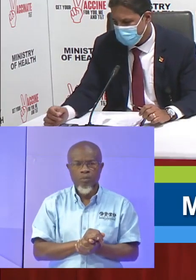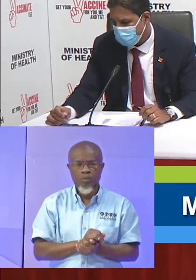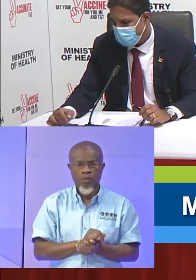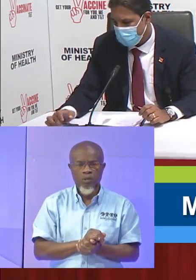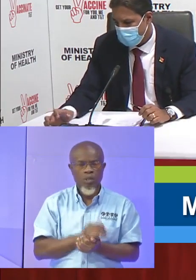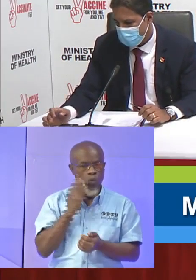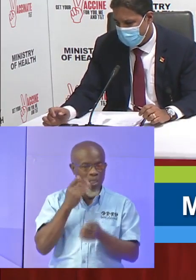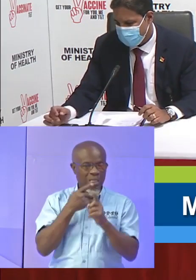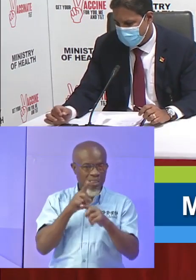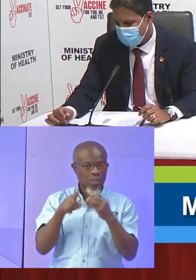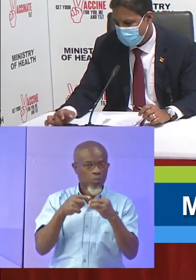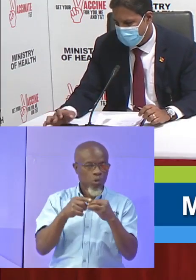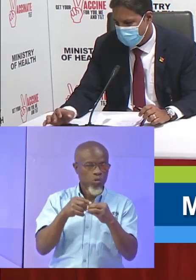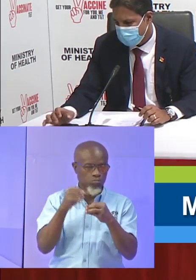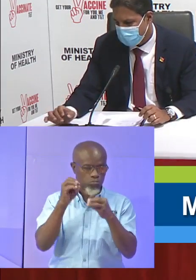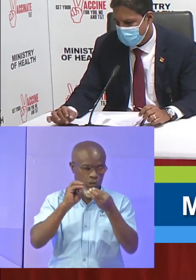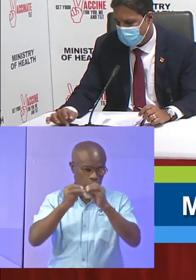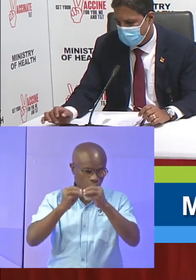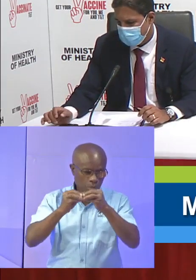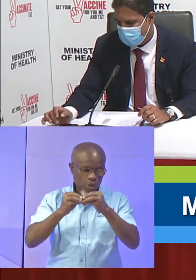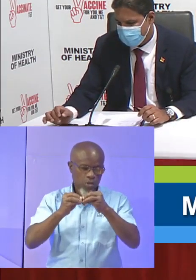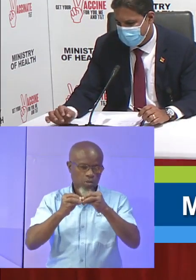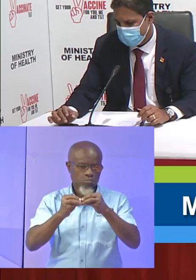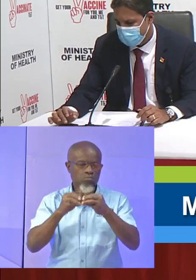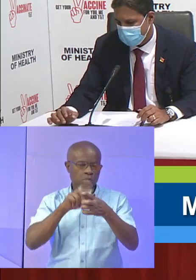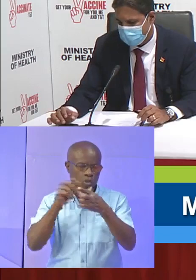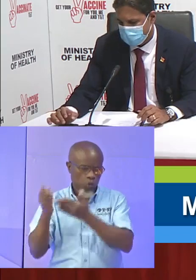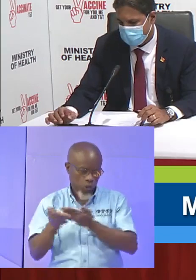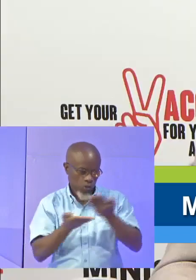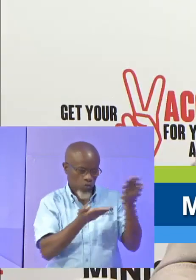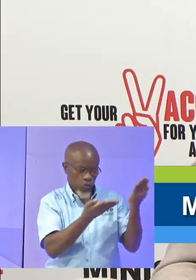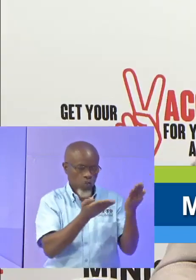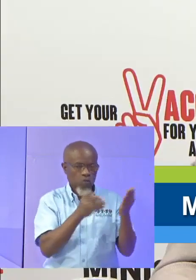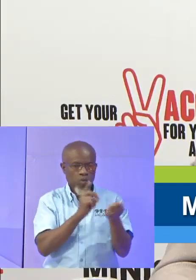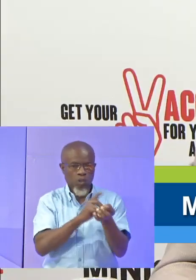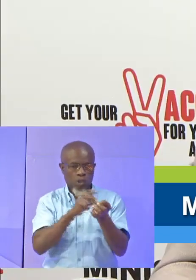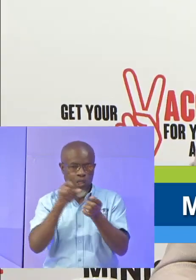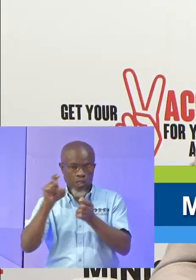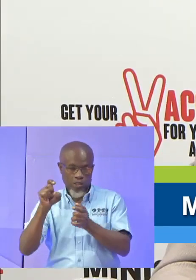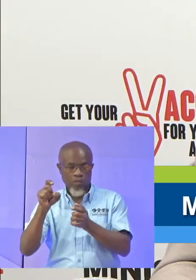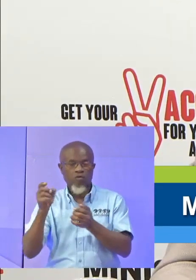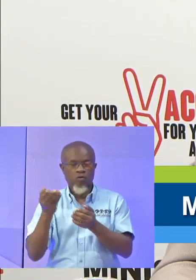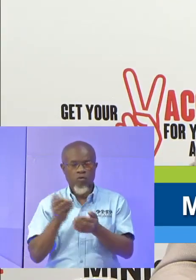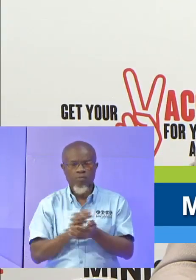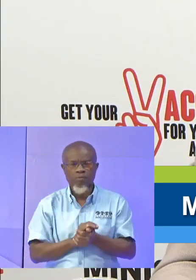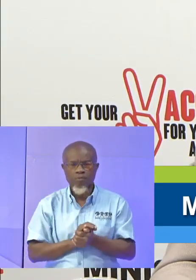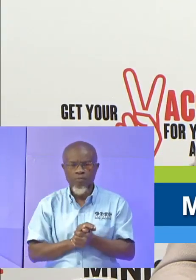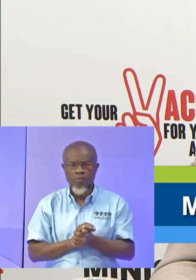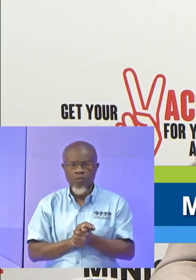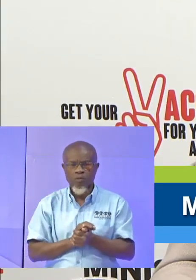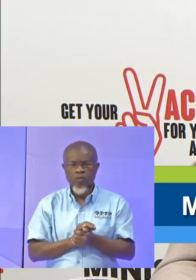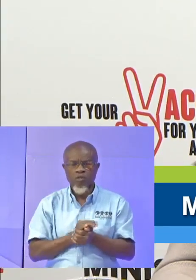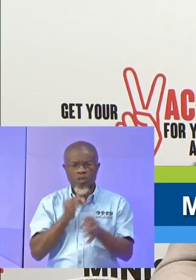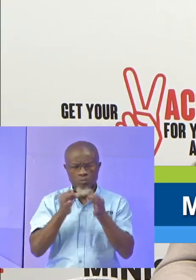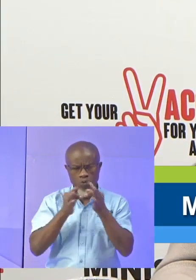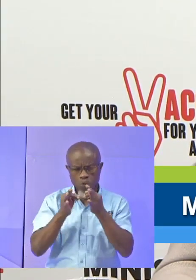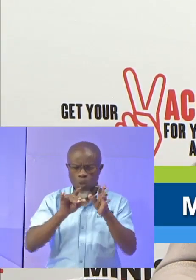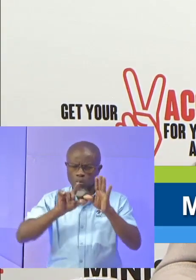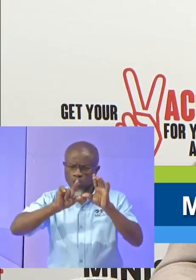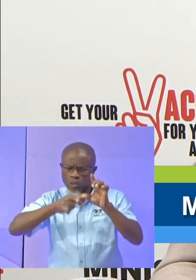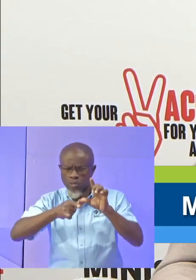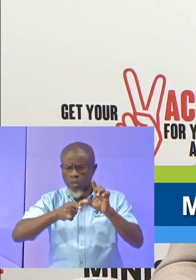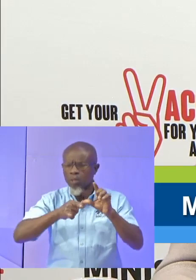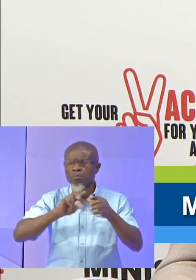and I'm glad she is here. She could talk a little bit about what expiry dates mean and this thing doesn't just go from good to bad